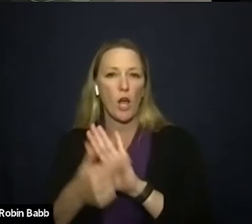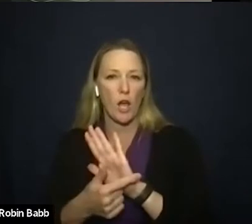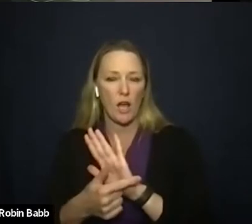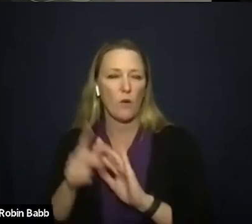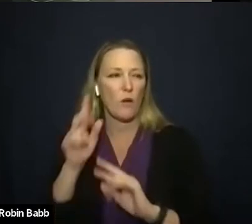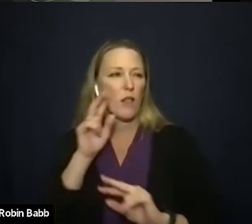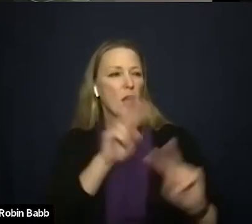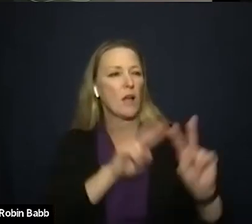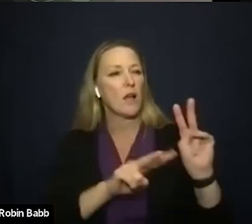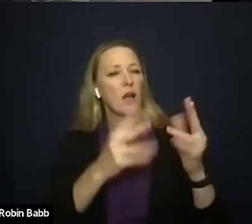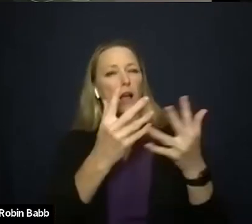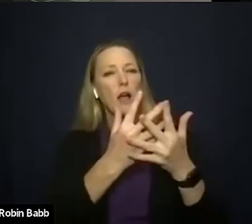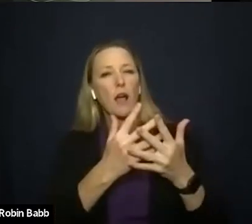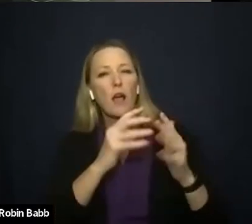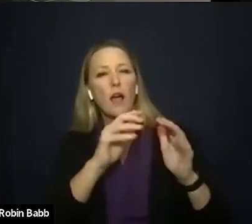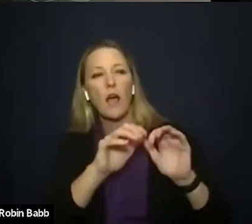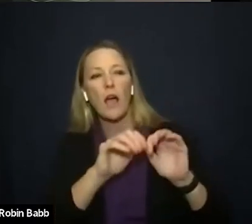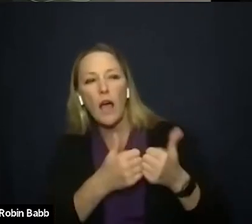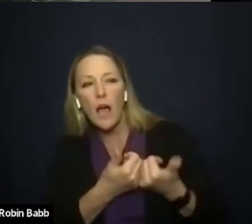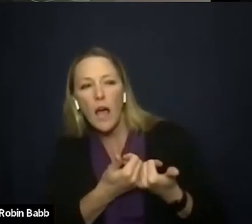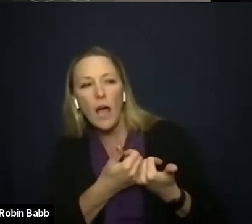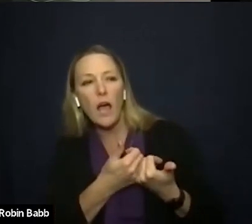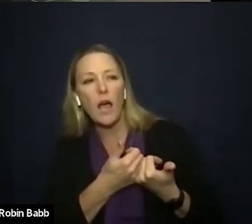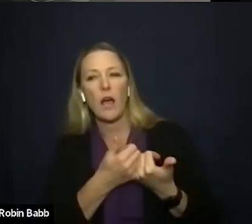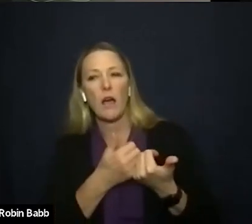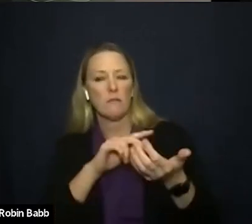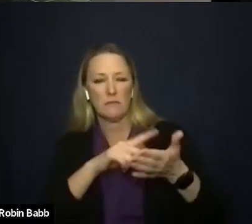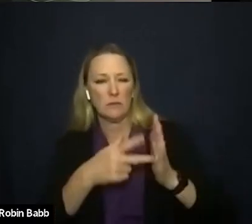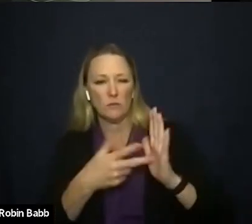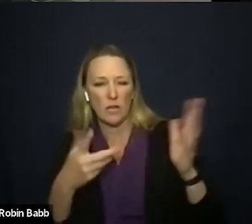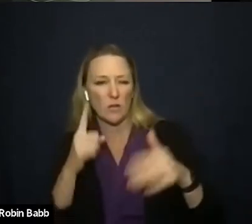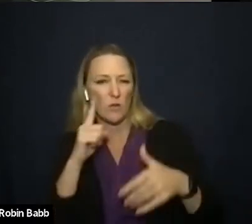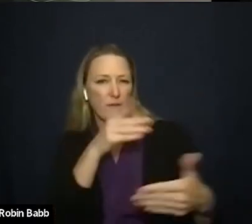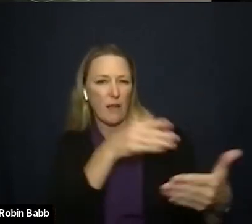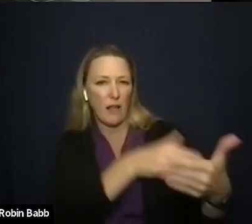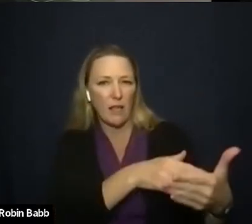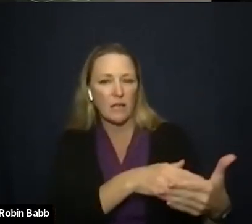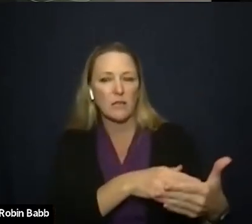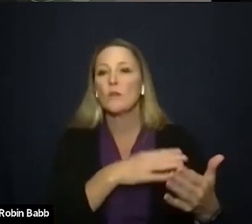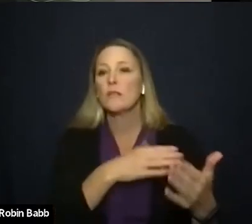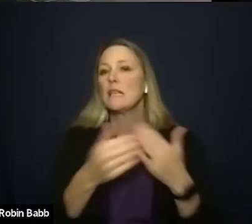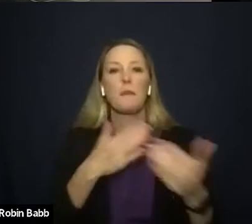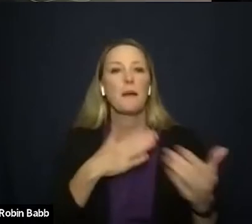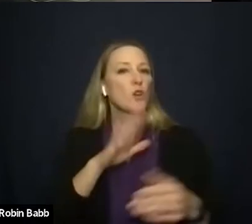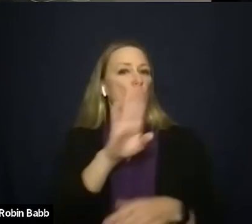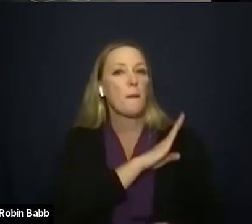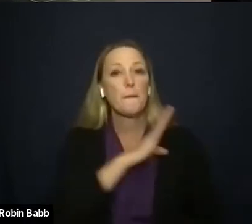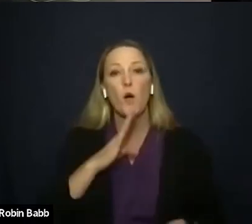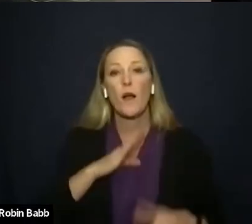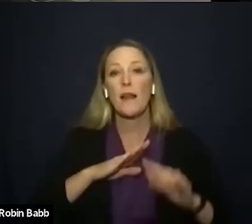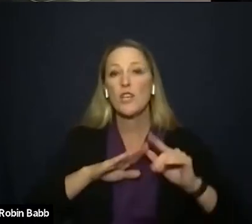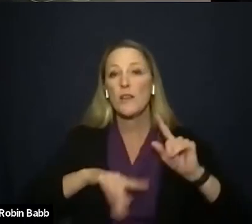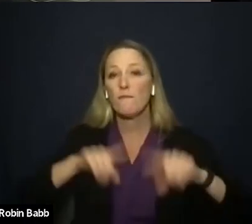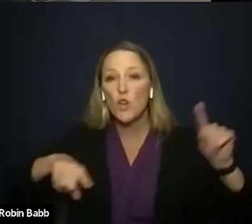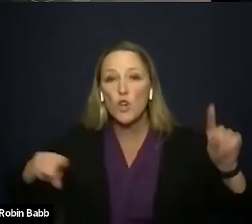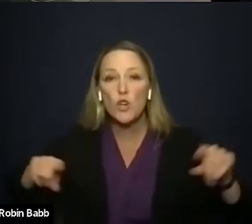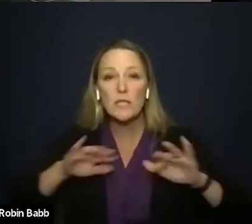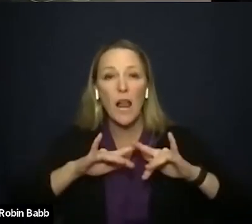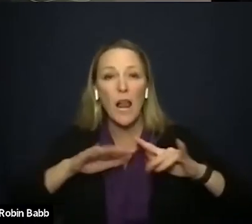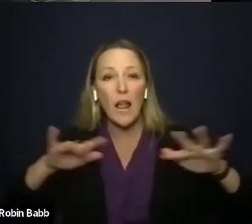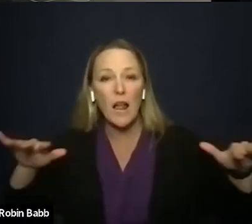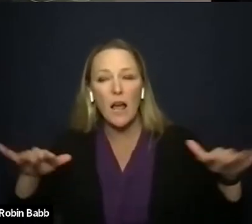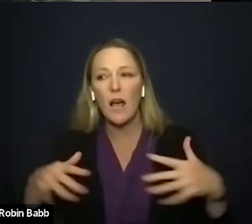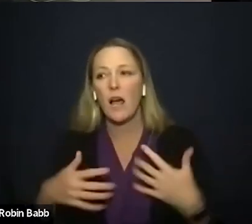and no matter how diverse your board may be no matter how successful it may be there is in fact a probability